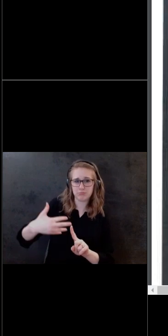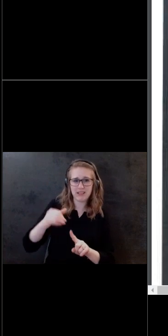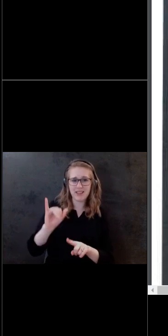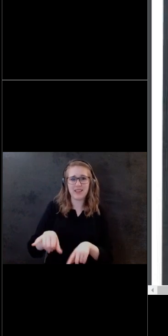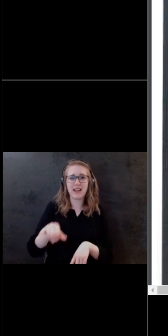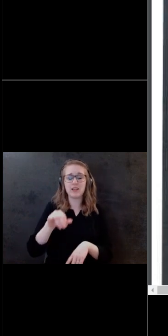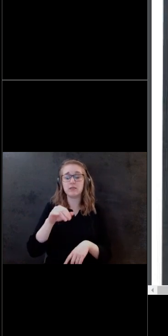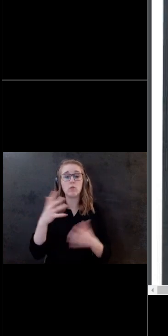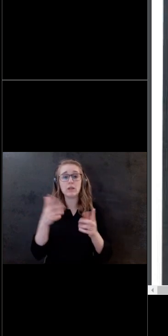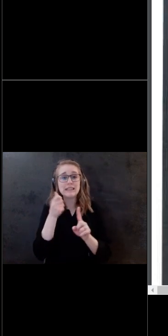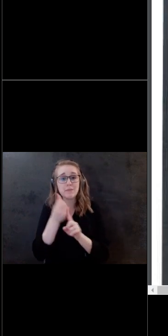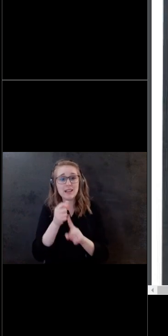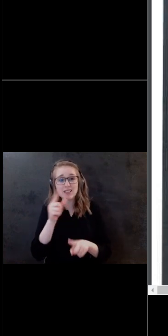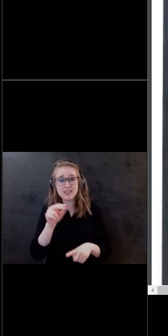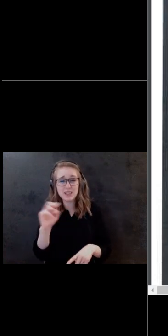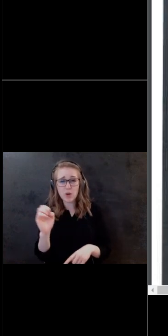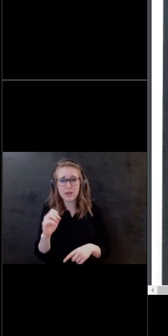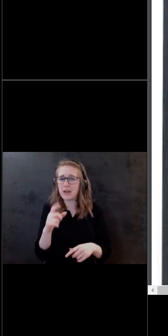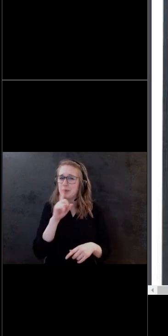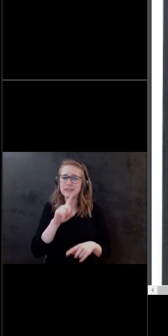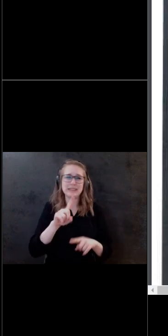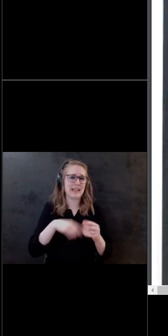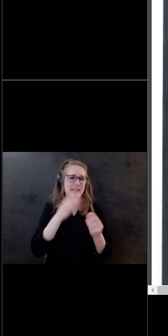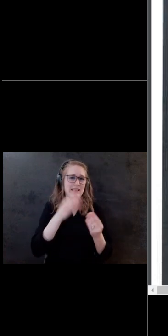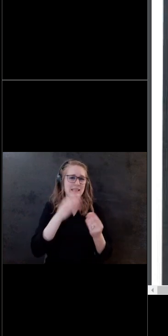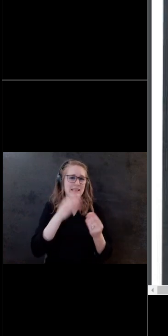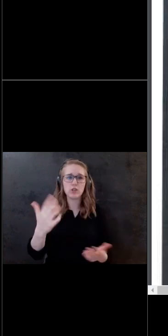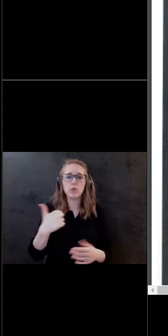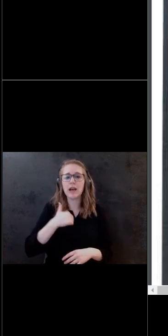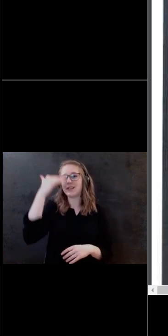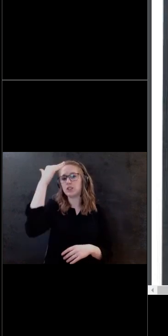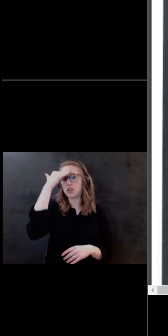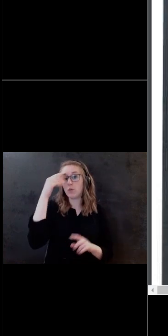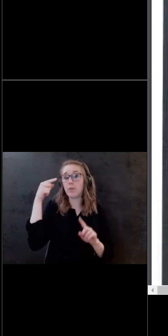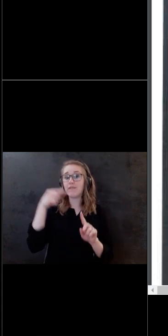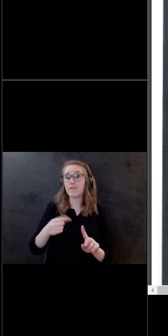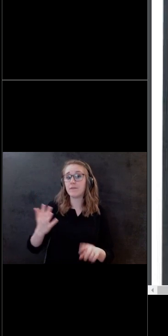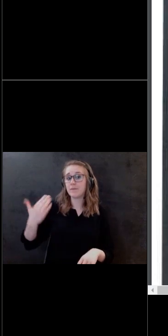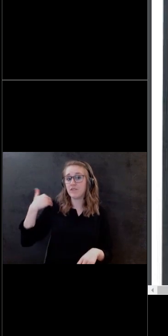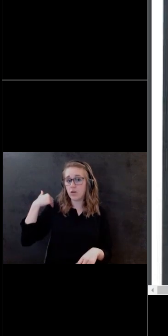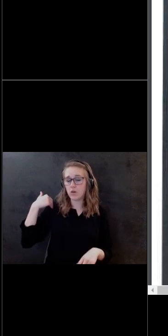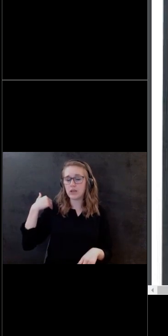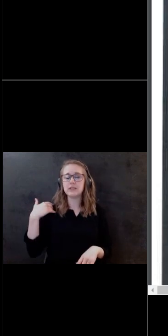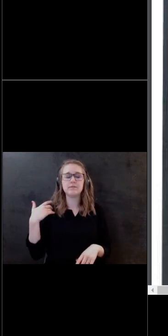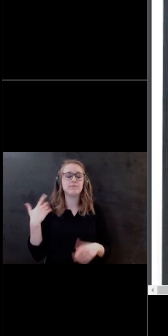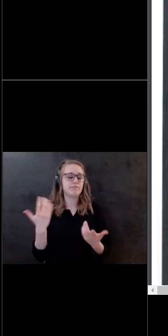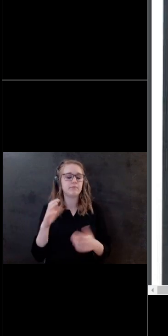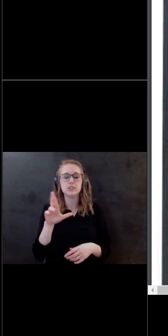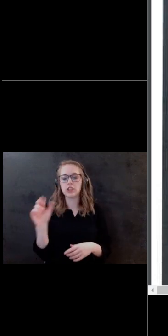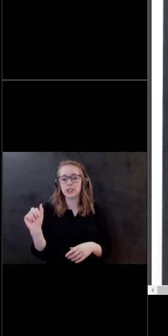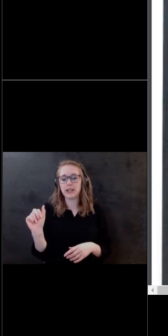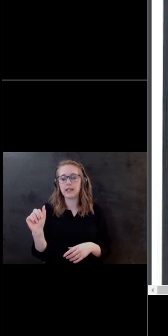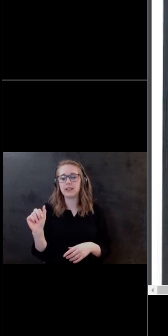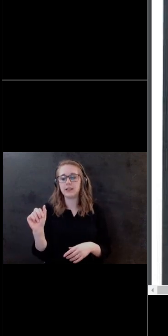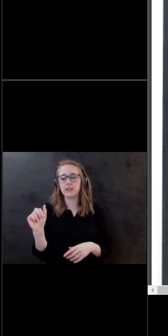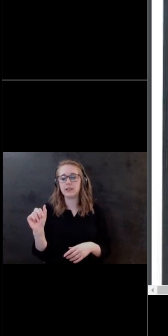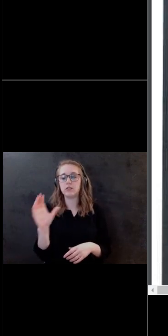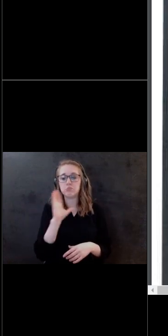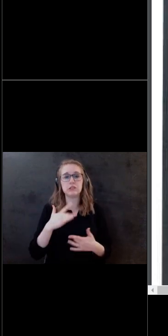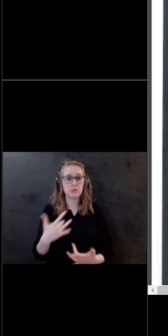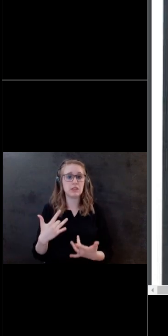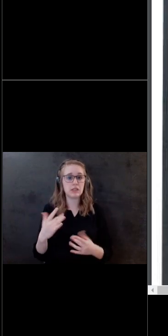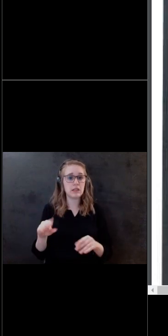do. So I really can't tell you, but I know the intention was, as usual, the CRA usually will